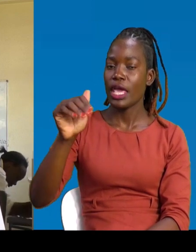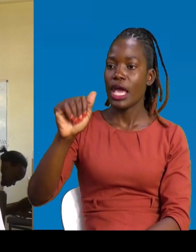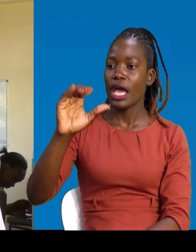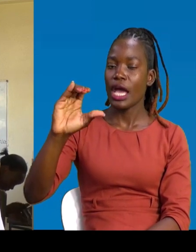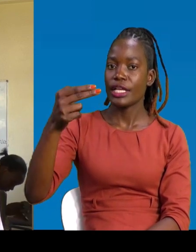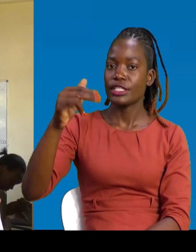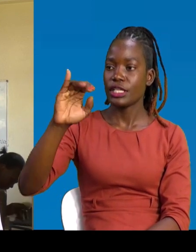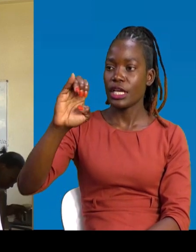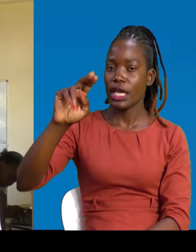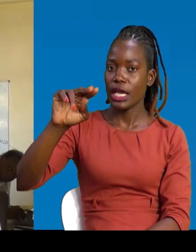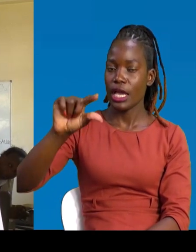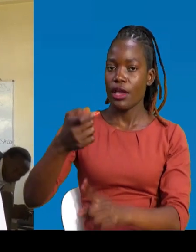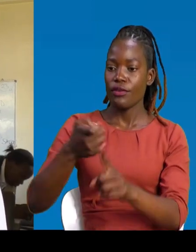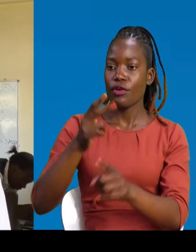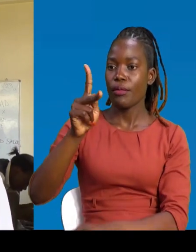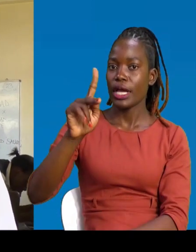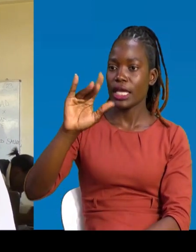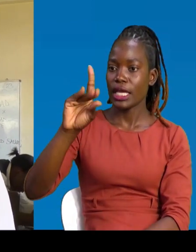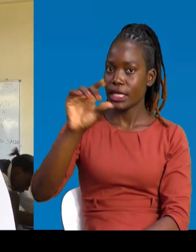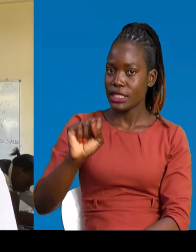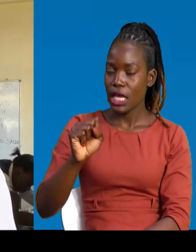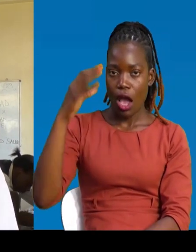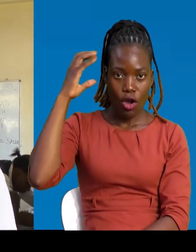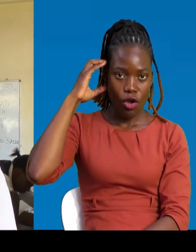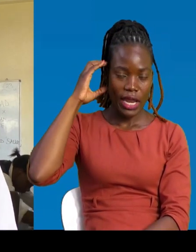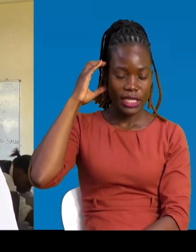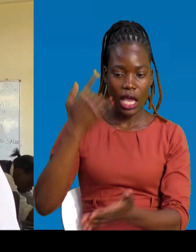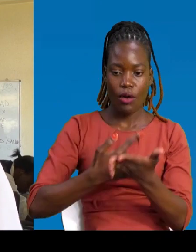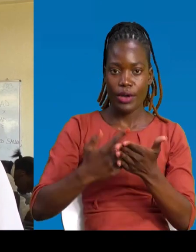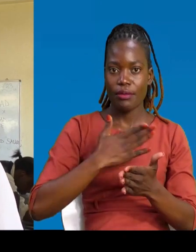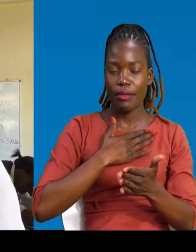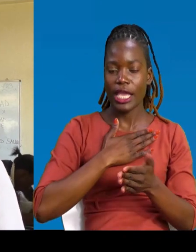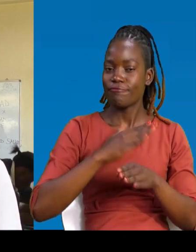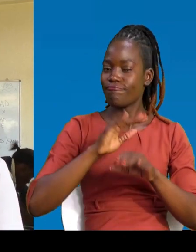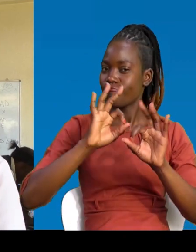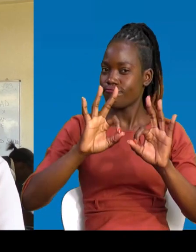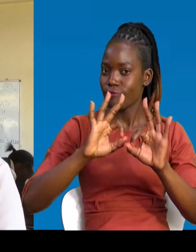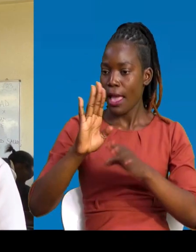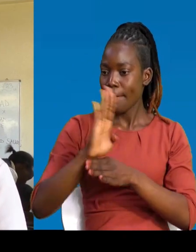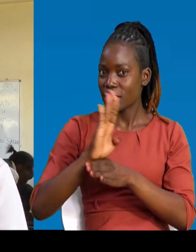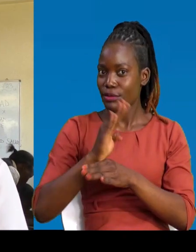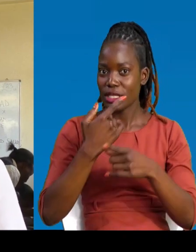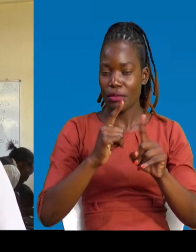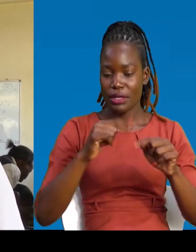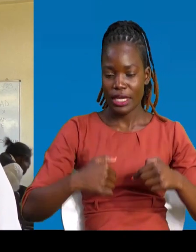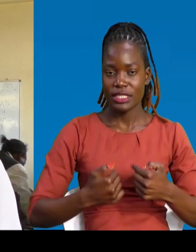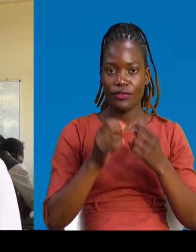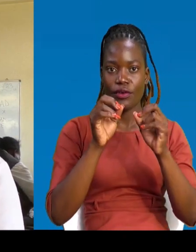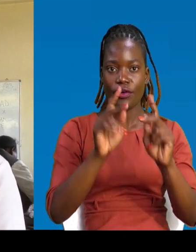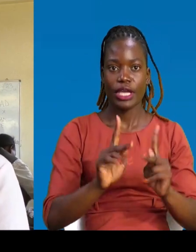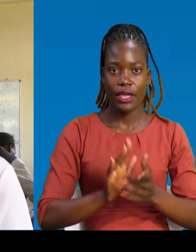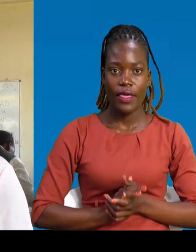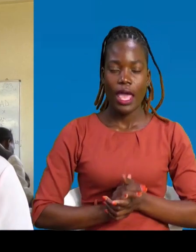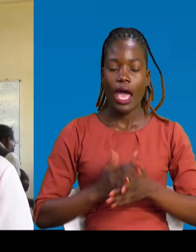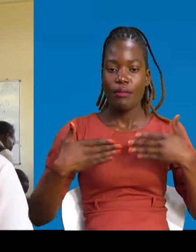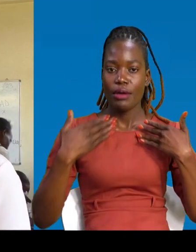College. Wiki yangu imekuwa fiti, busy too, but niko poa. Glad to be with you